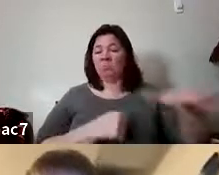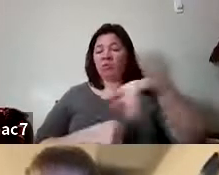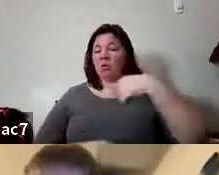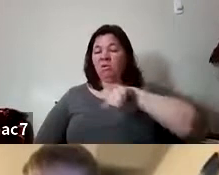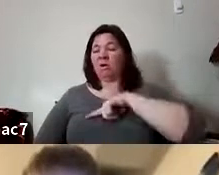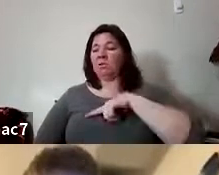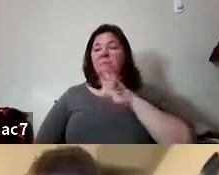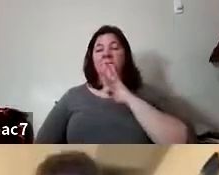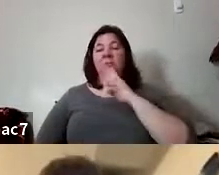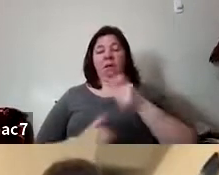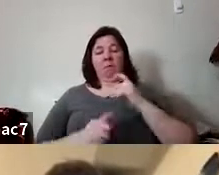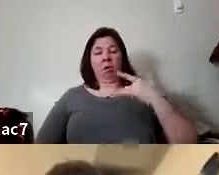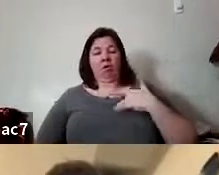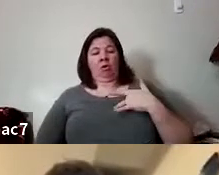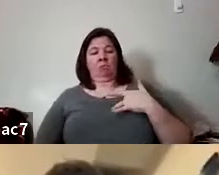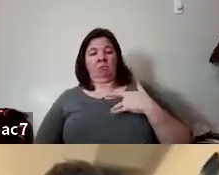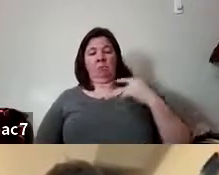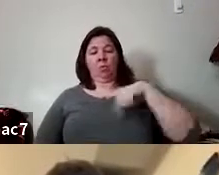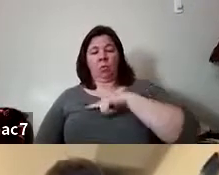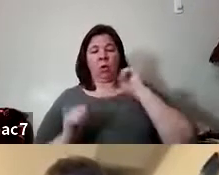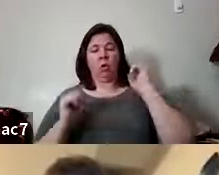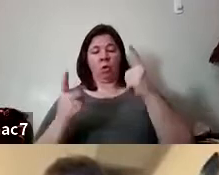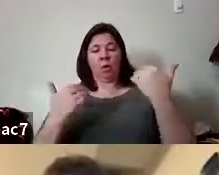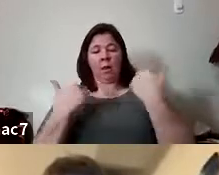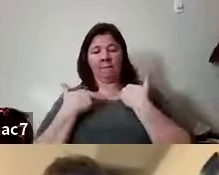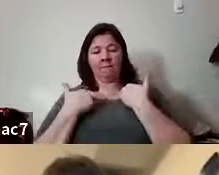speak from the heart. We've all had